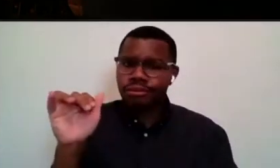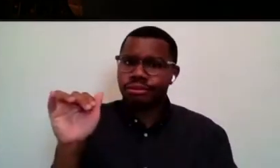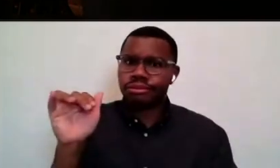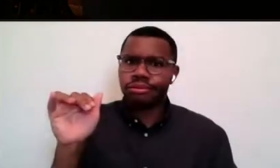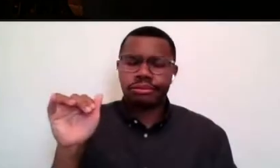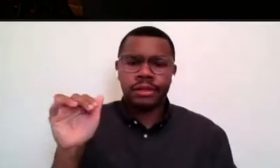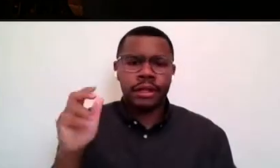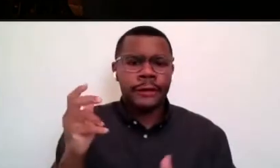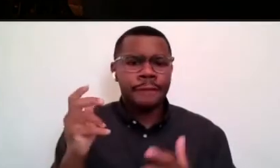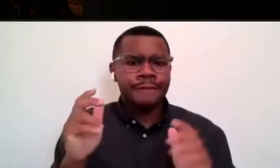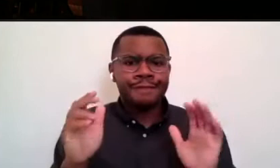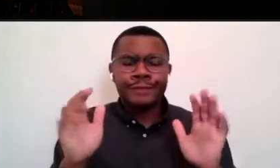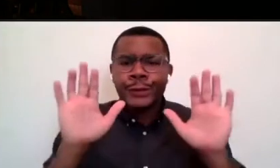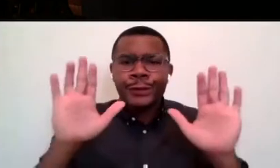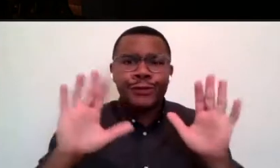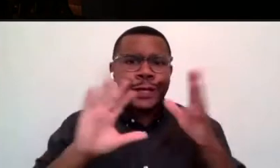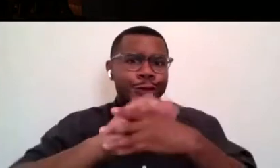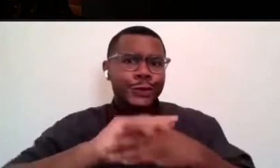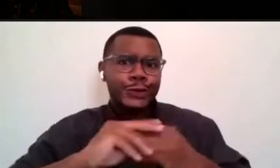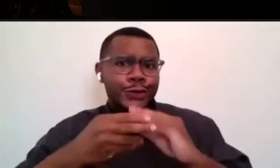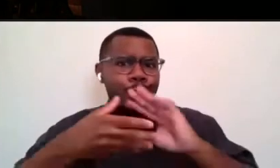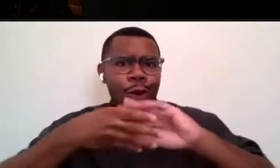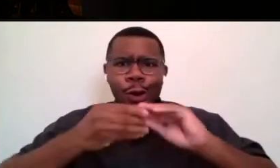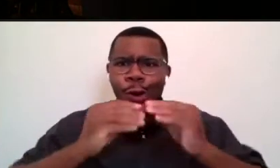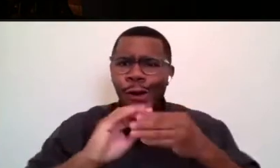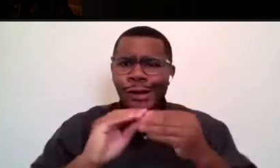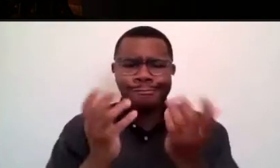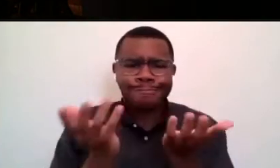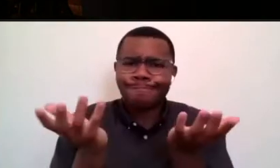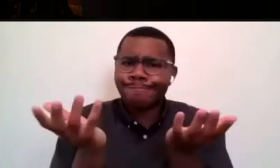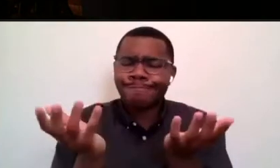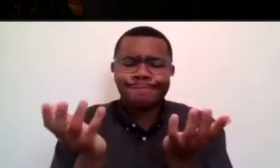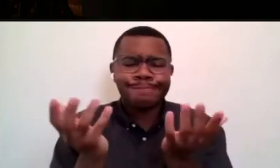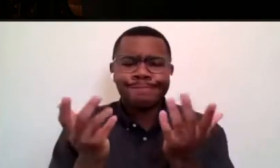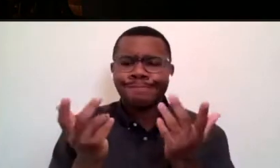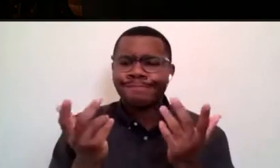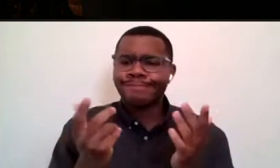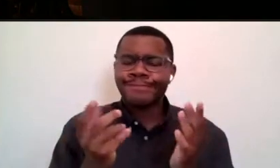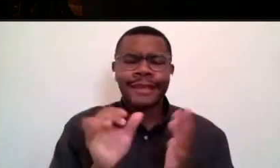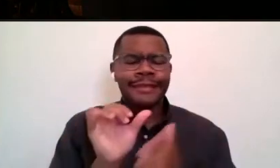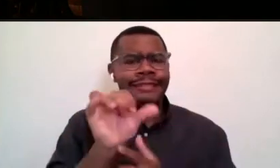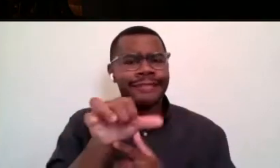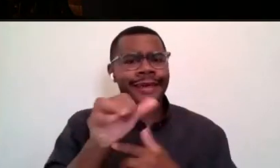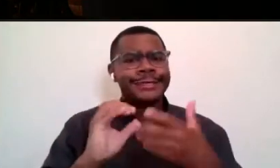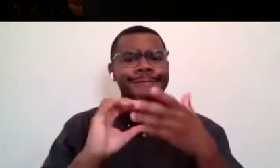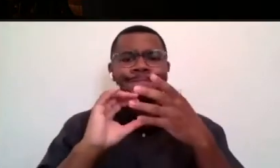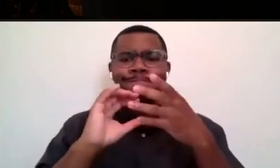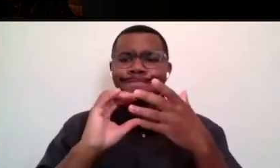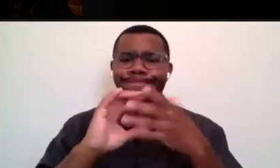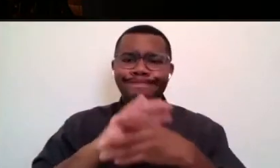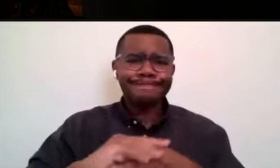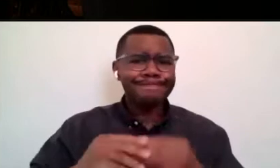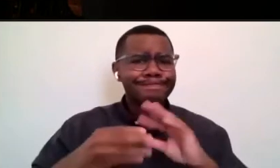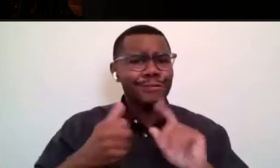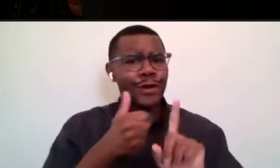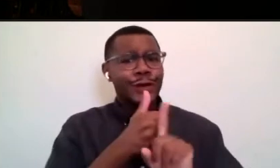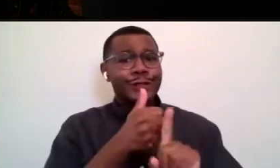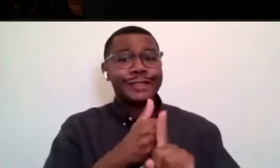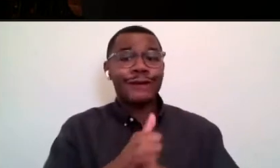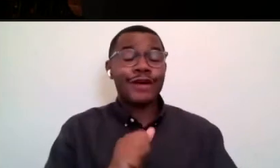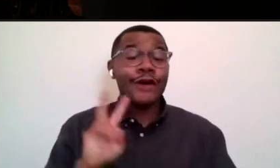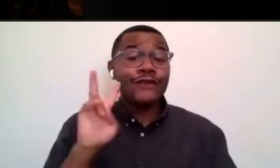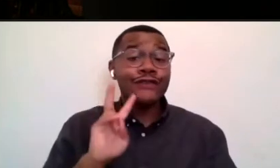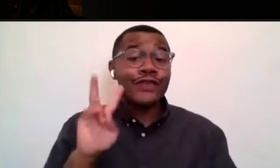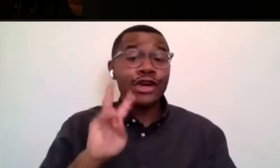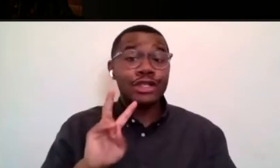story, what a story. What a story. You know, what a story to have had a, you know, a virgin birth. My God.